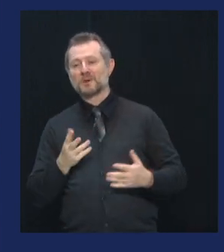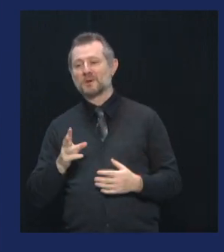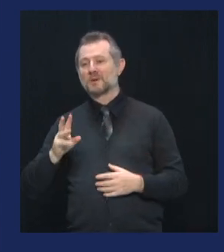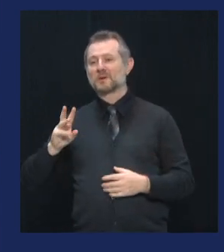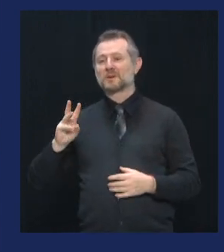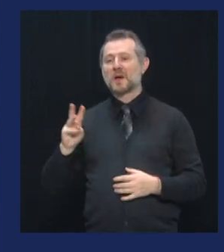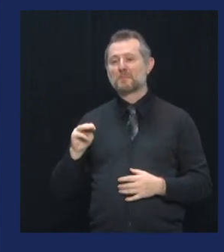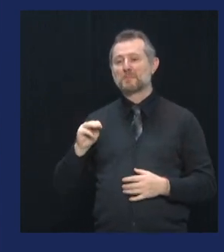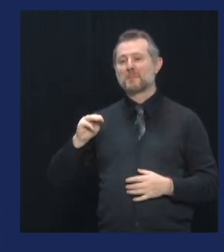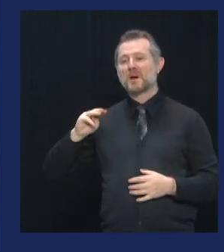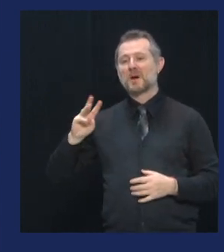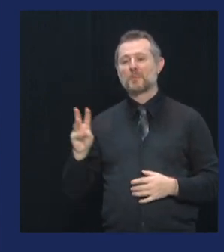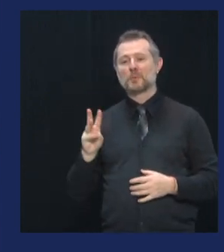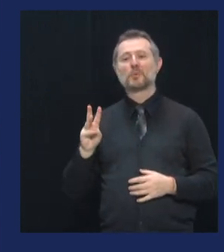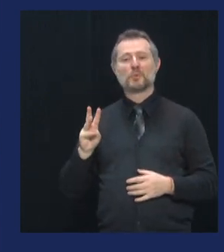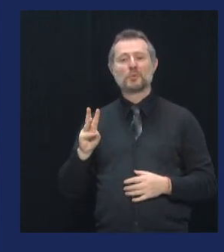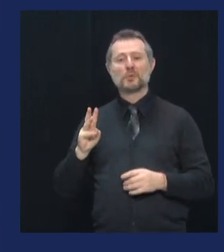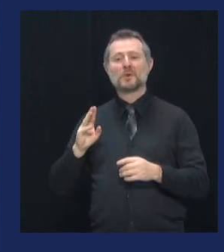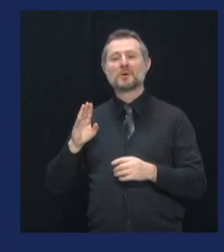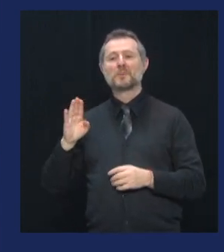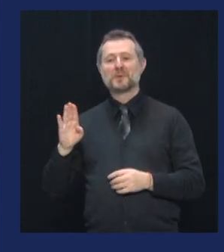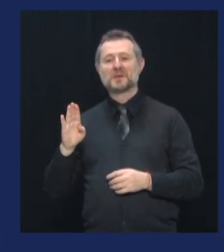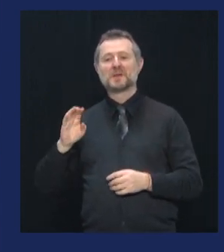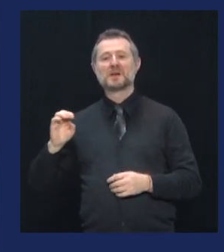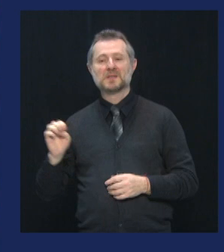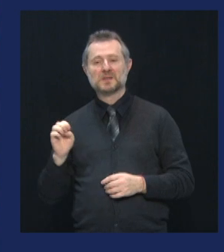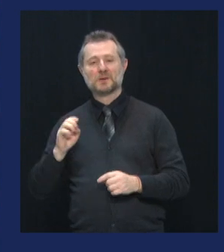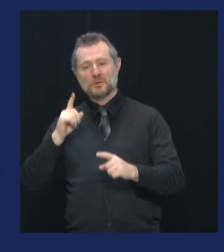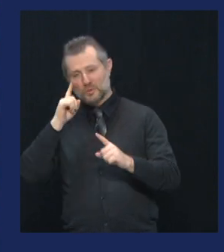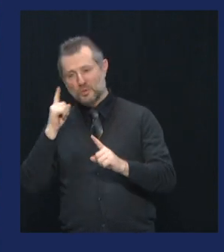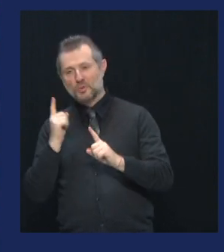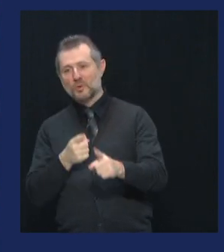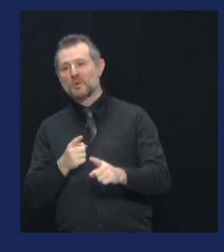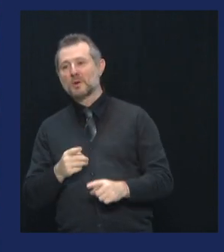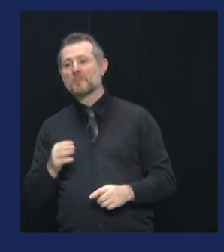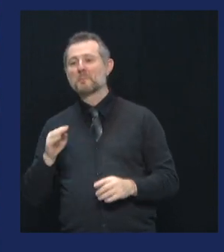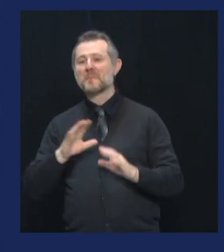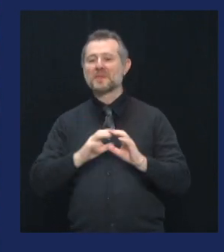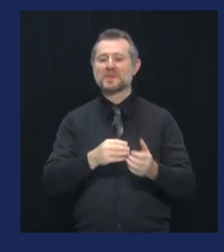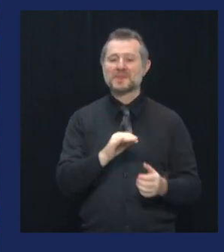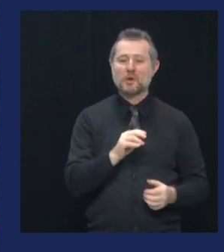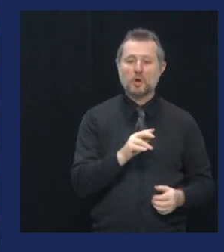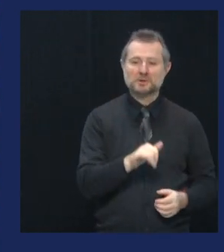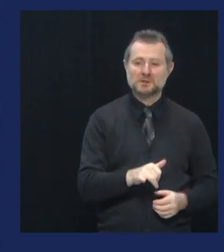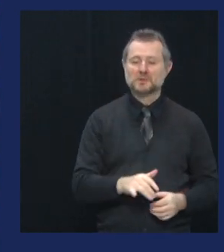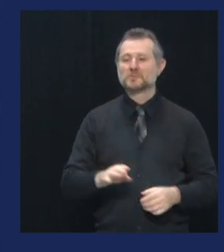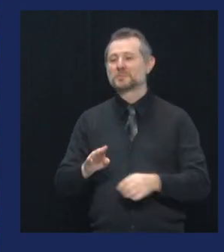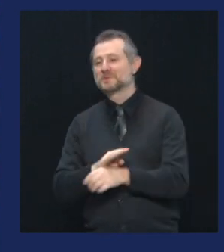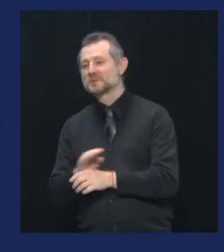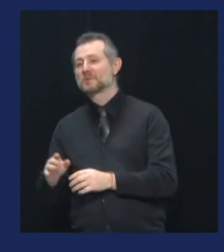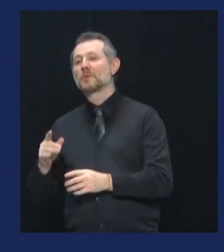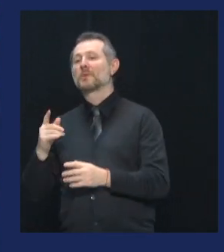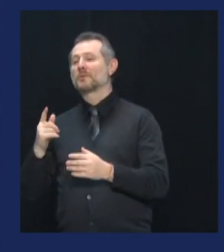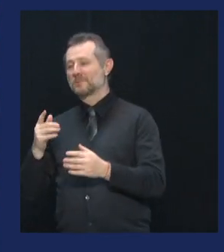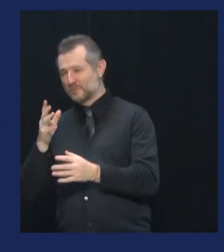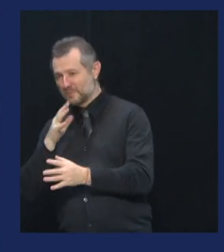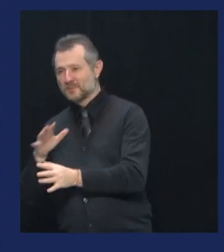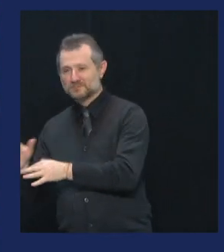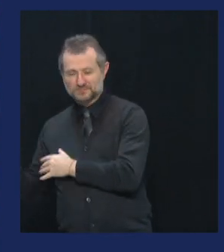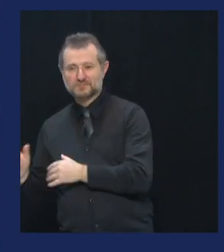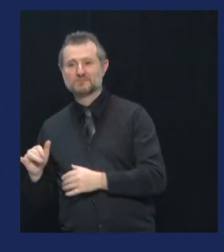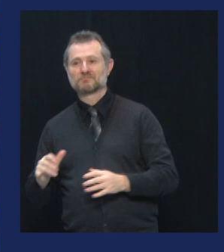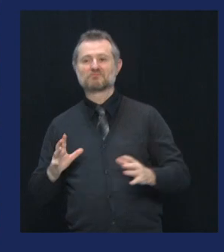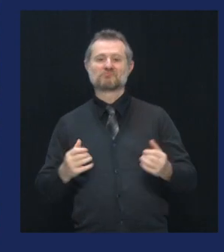women business enterprise inclusion measures. Our goals are the highest in the nation, and we will also